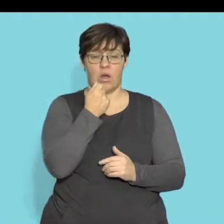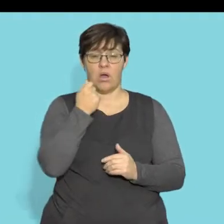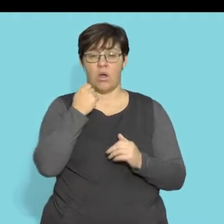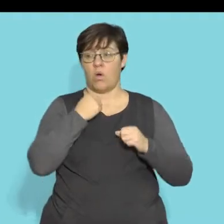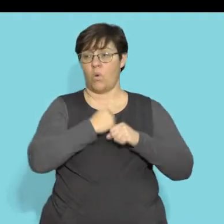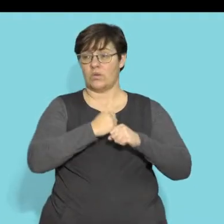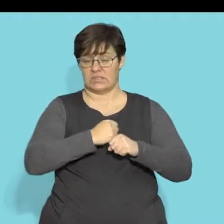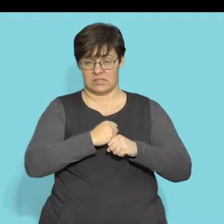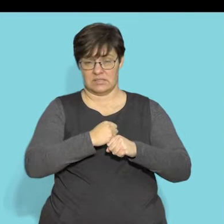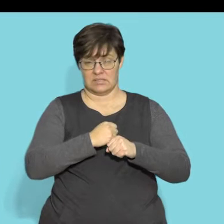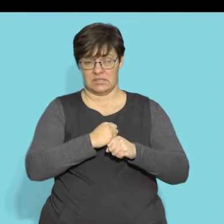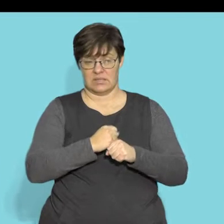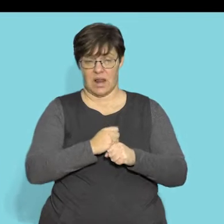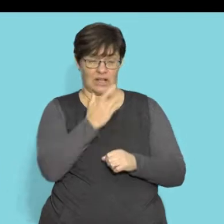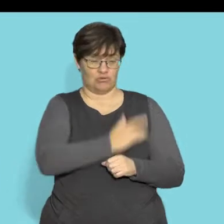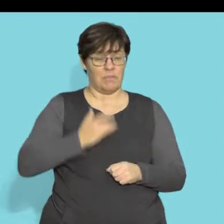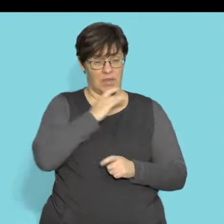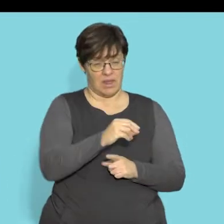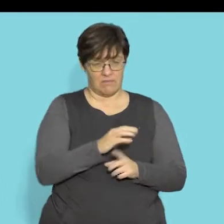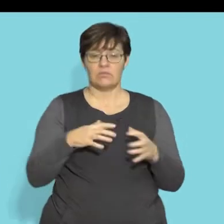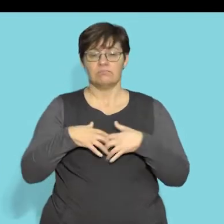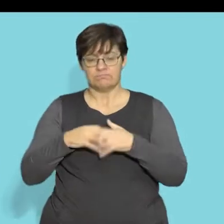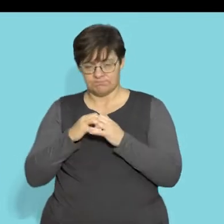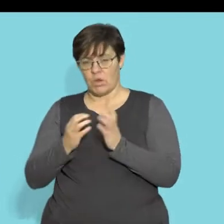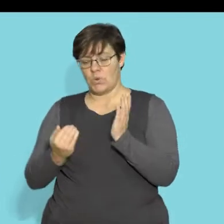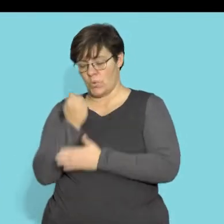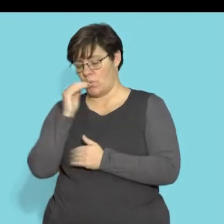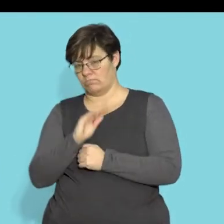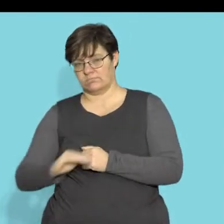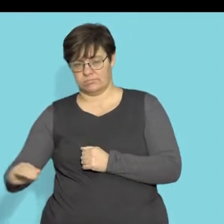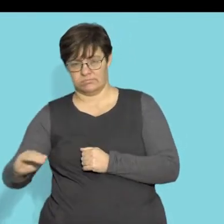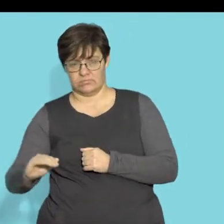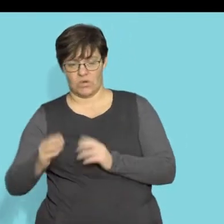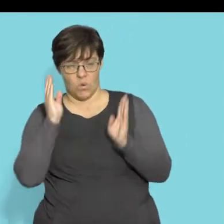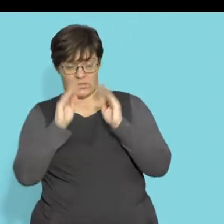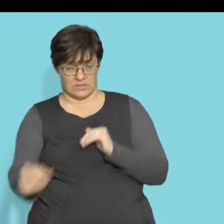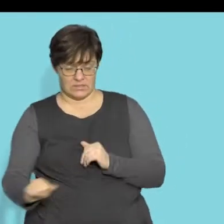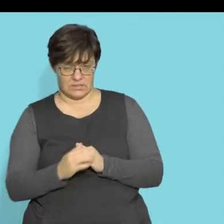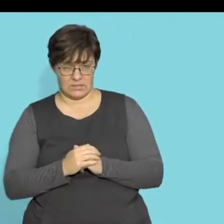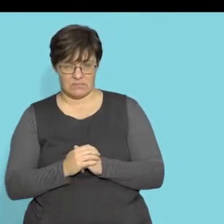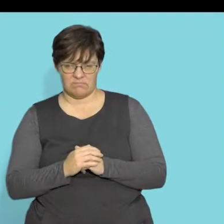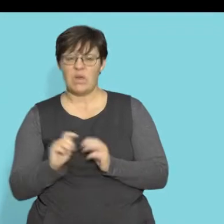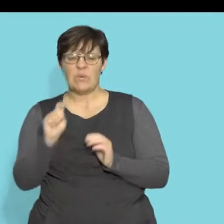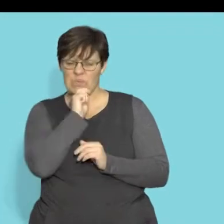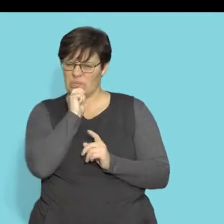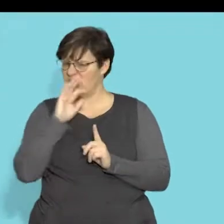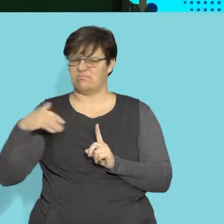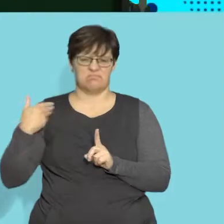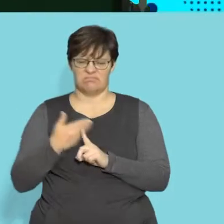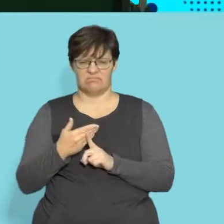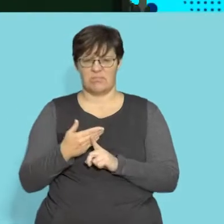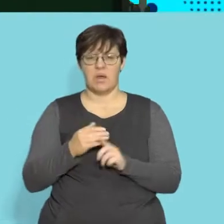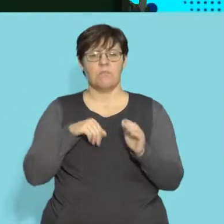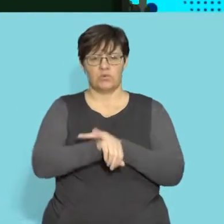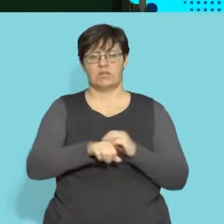champion horse, a stallion, to create a new offspring. Guys, this is a technique that is being used